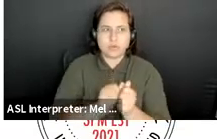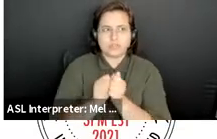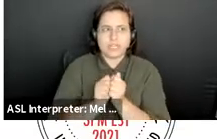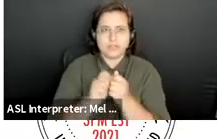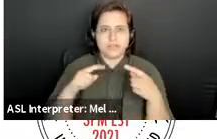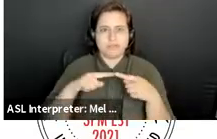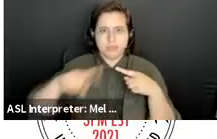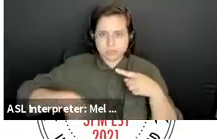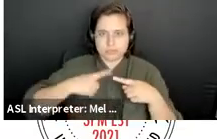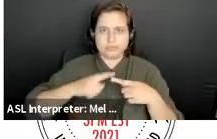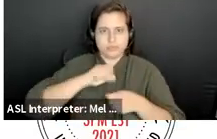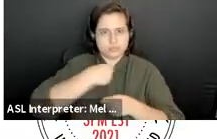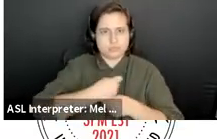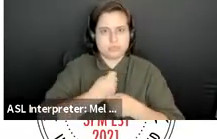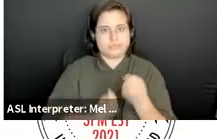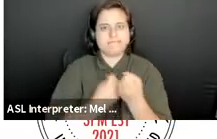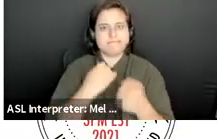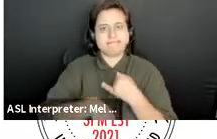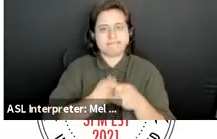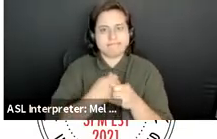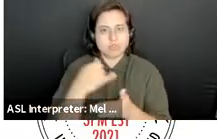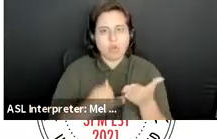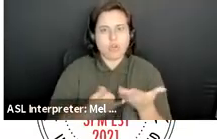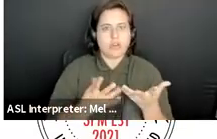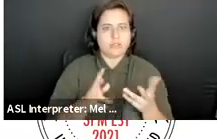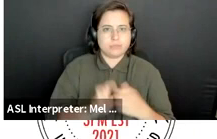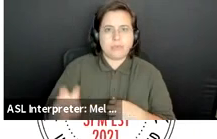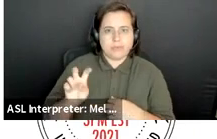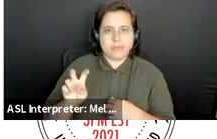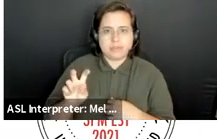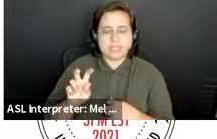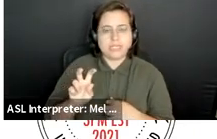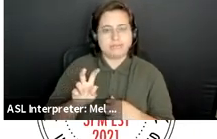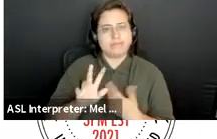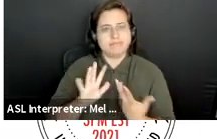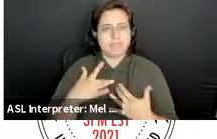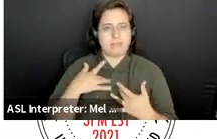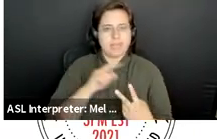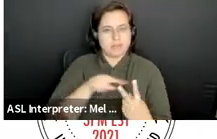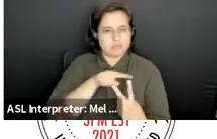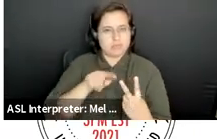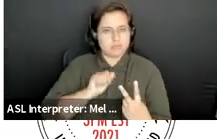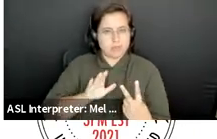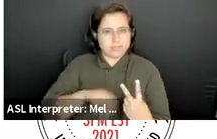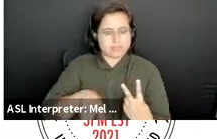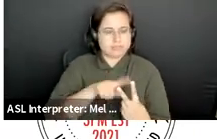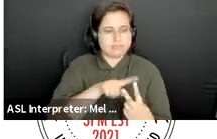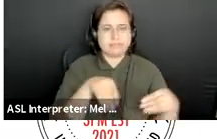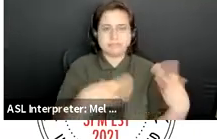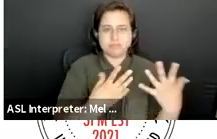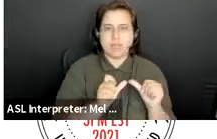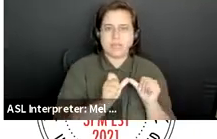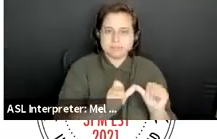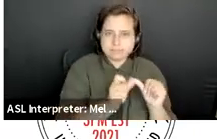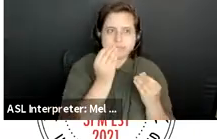to support international artist mobility in really two key ways. One is to try to provide consistent